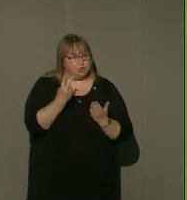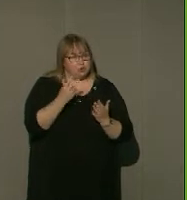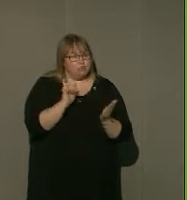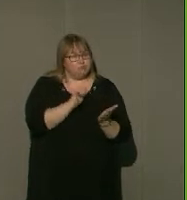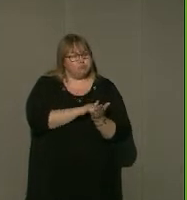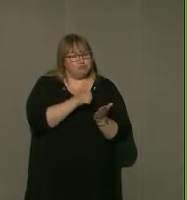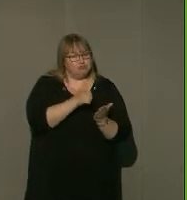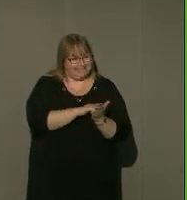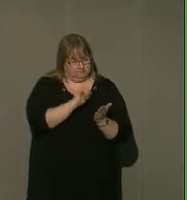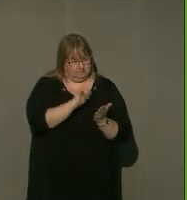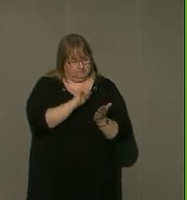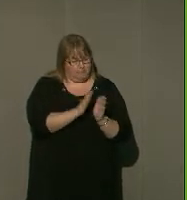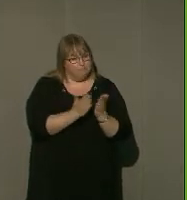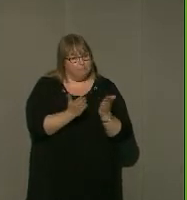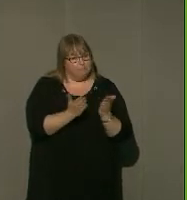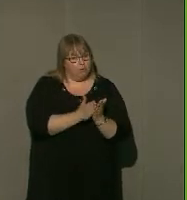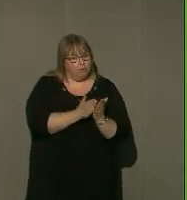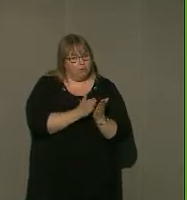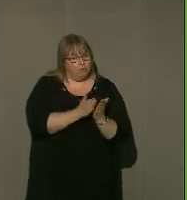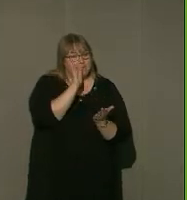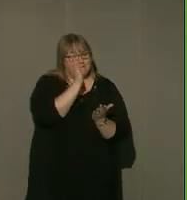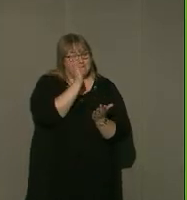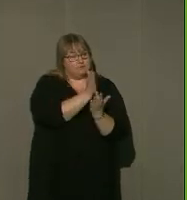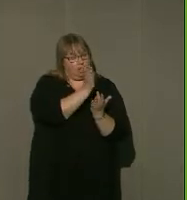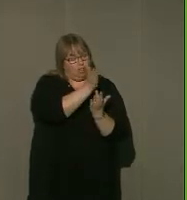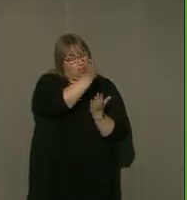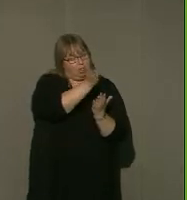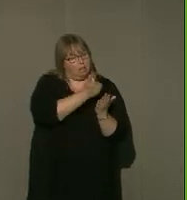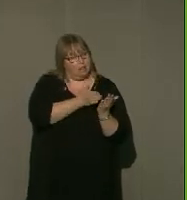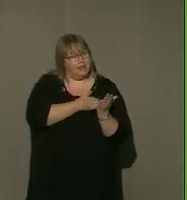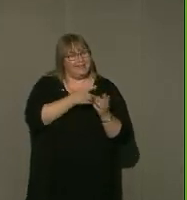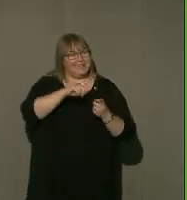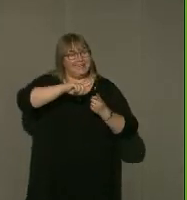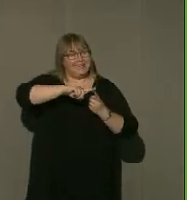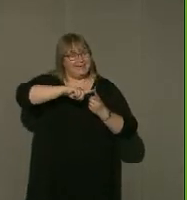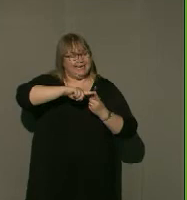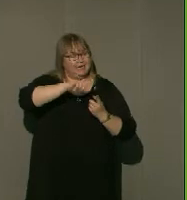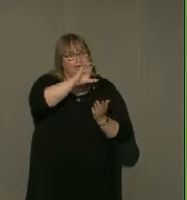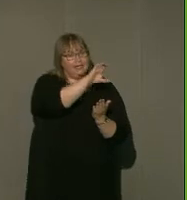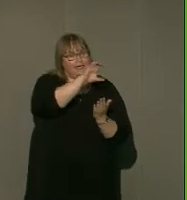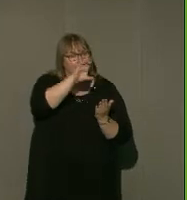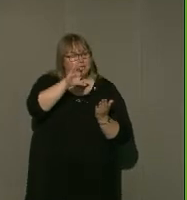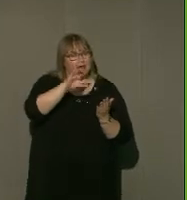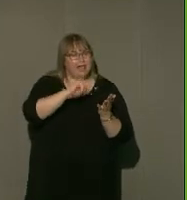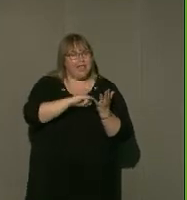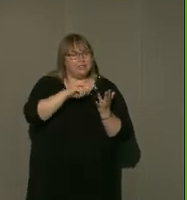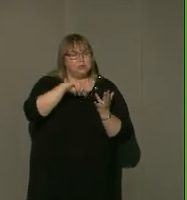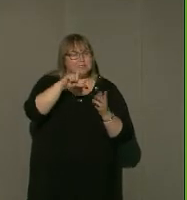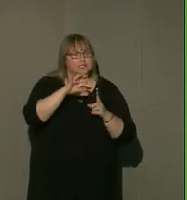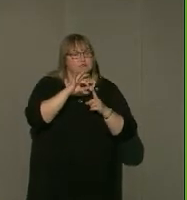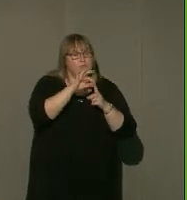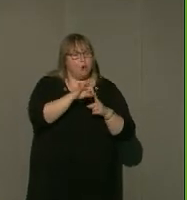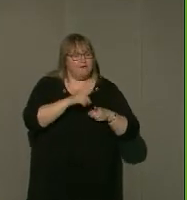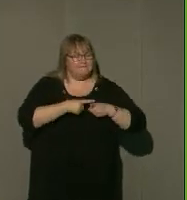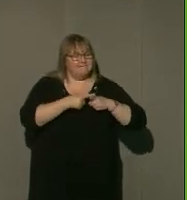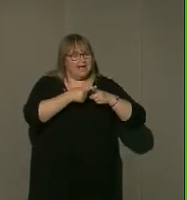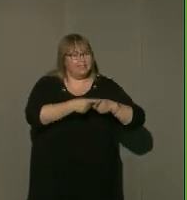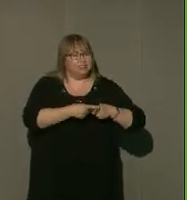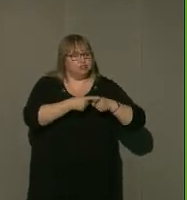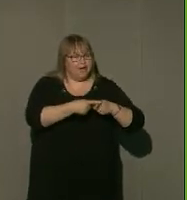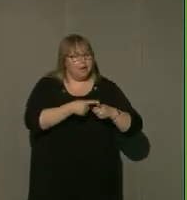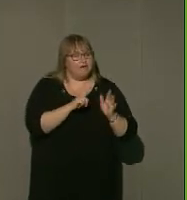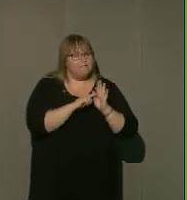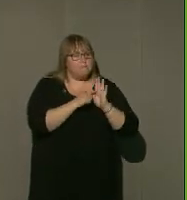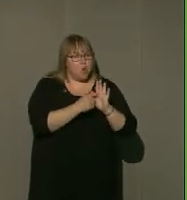in your booklet, middle column, section E, the first paragraph says, SOC proposed the fast tracking of enabling